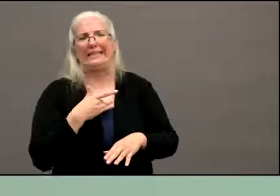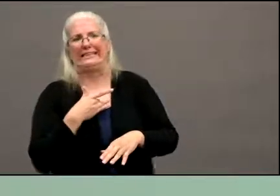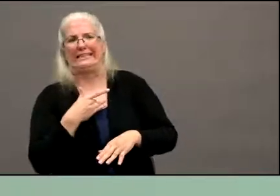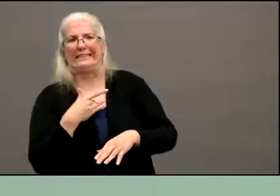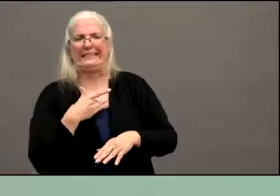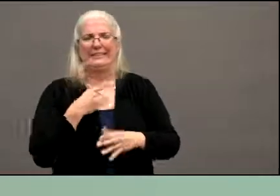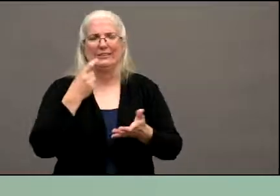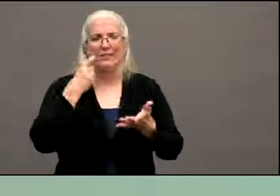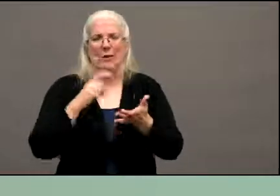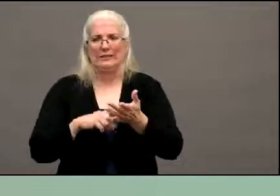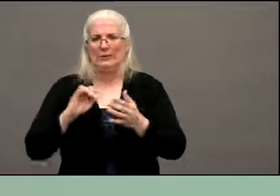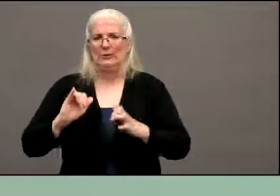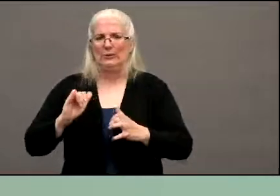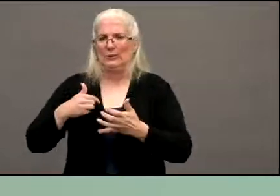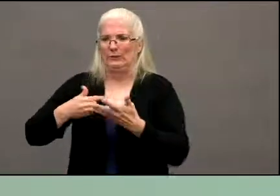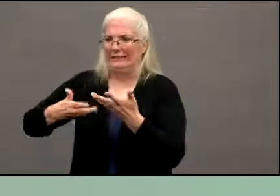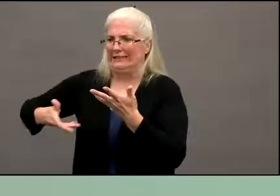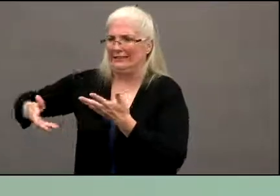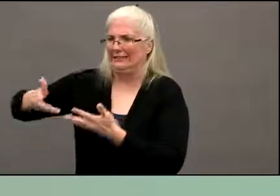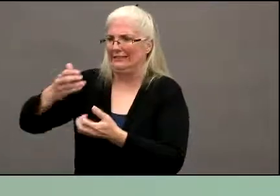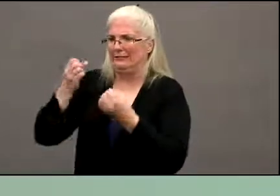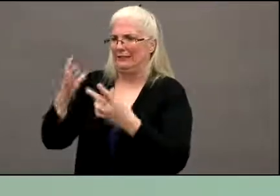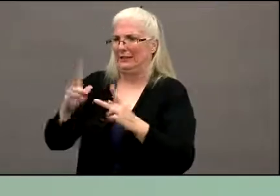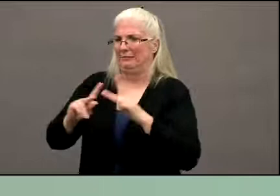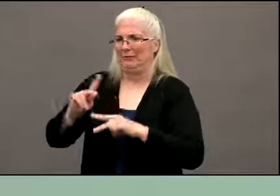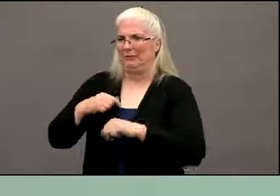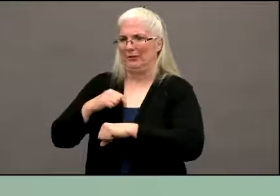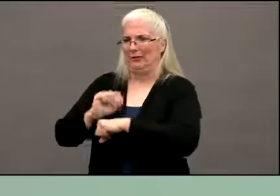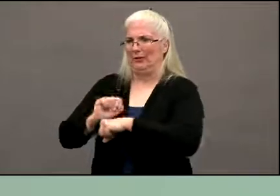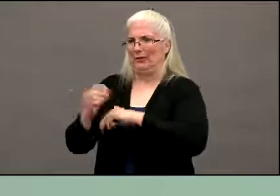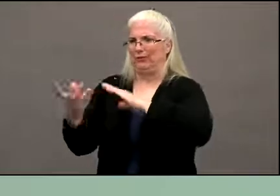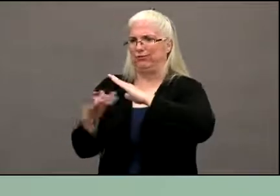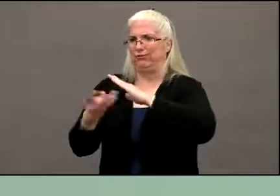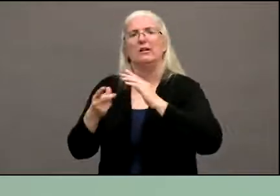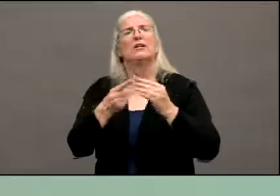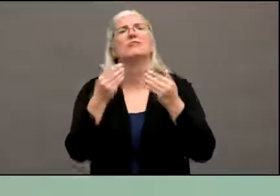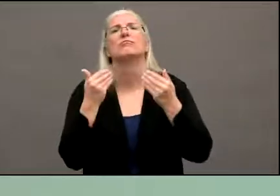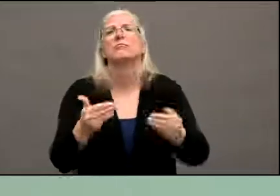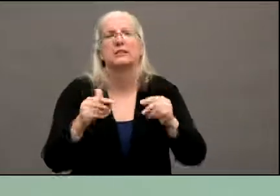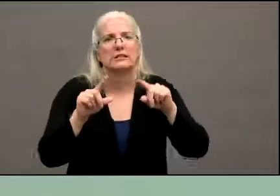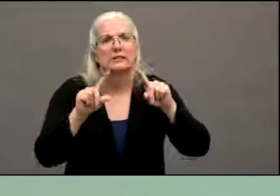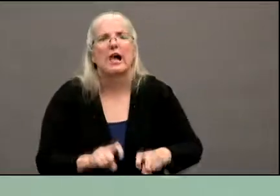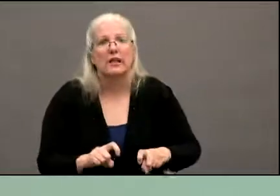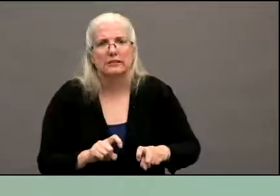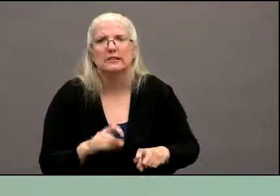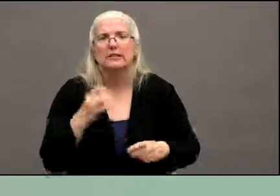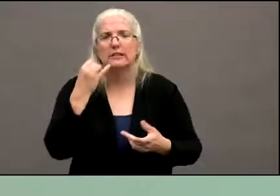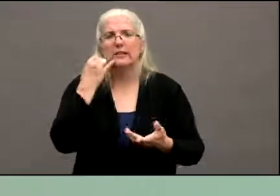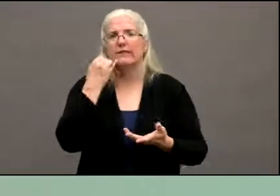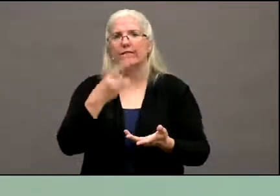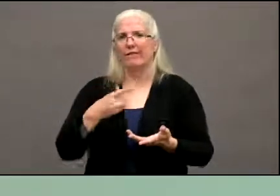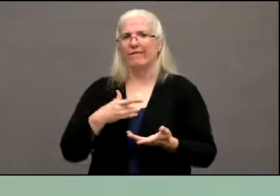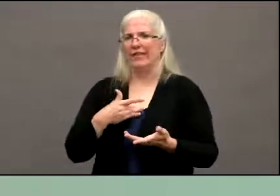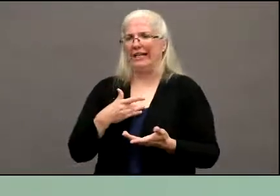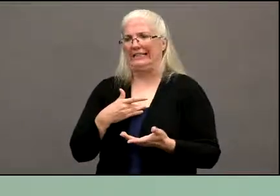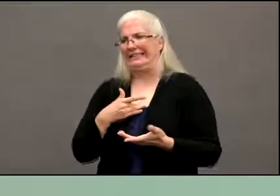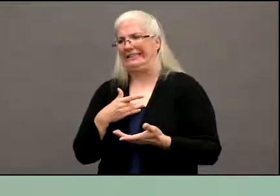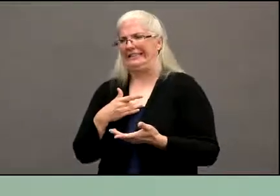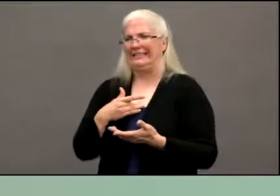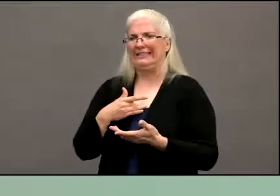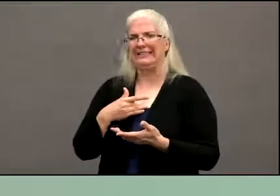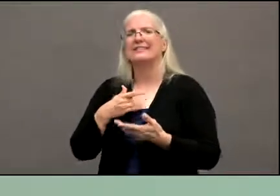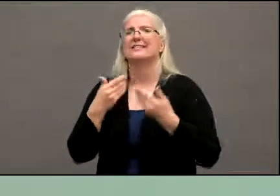been a little bit more at more risk for exposure. If you have a feeling, just go get tested, and we try to make it as easy as